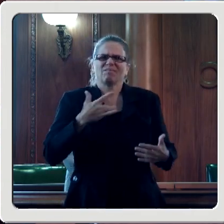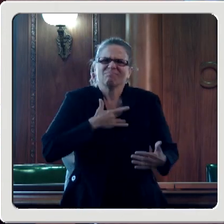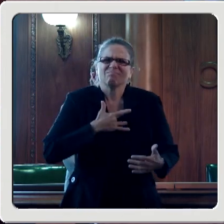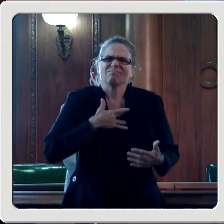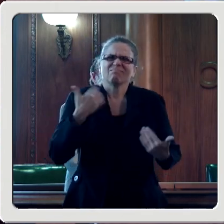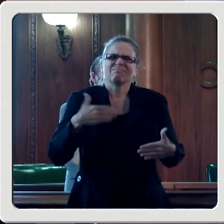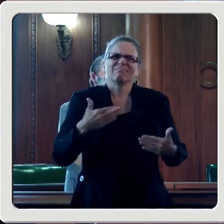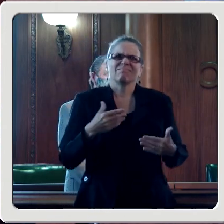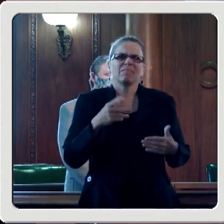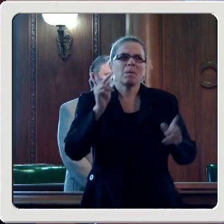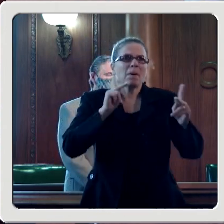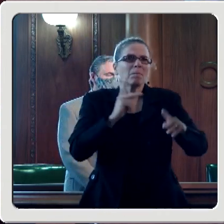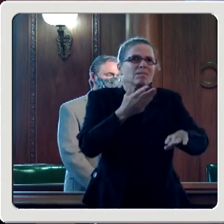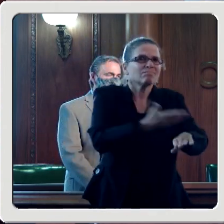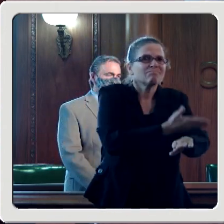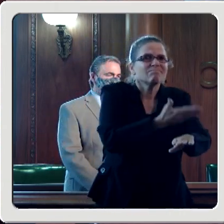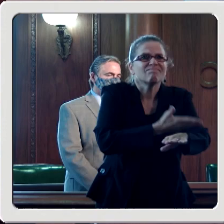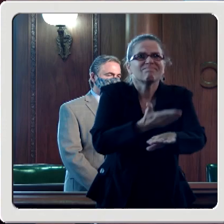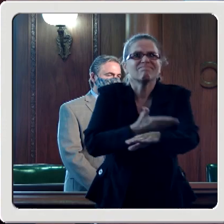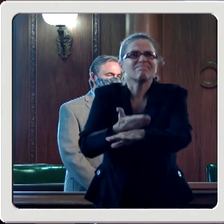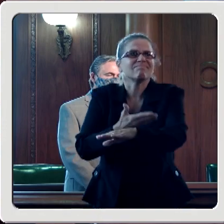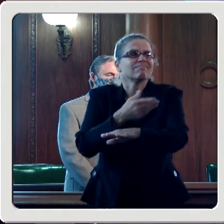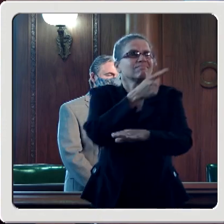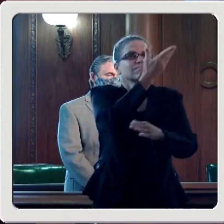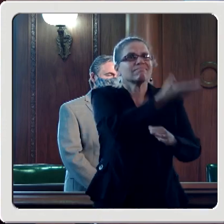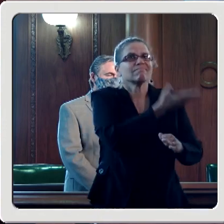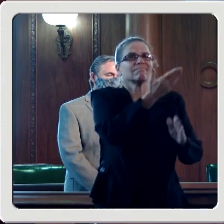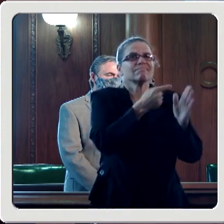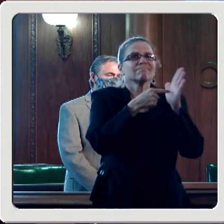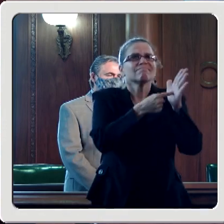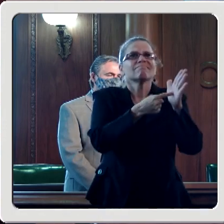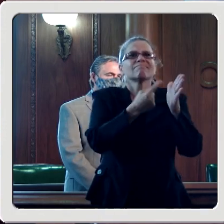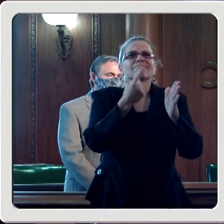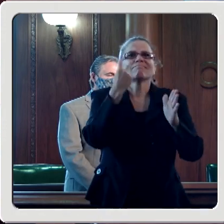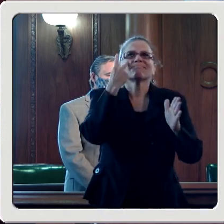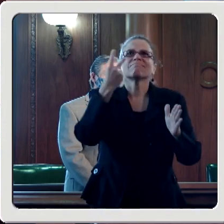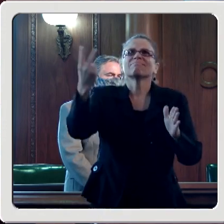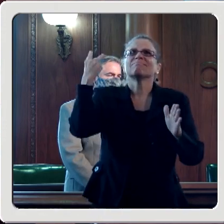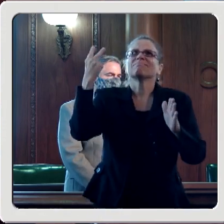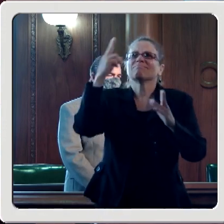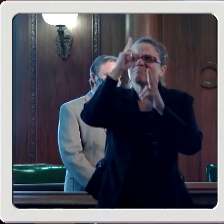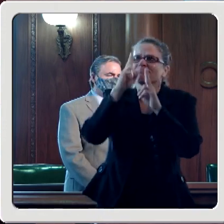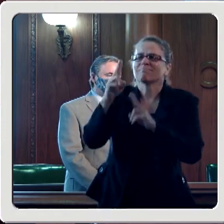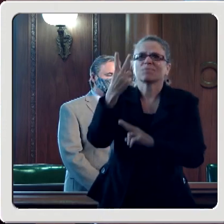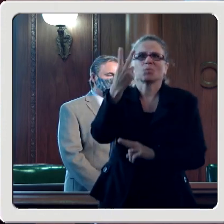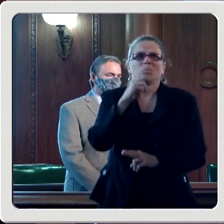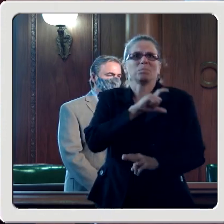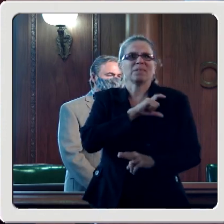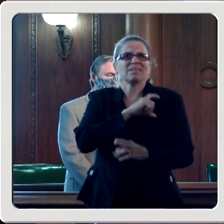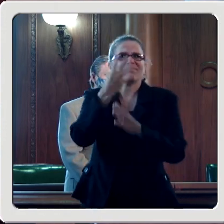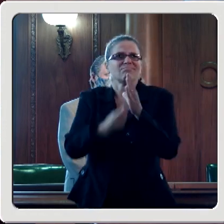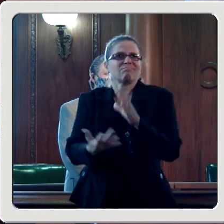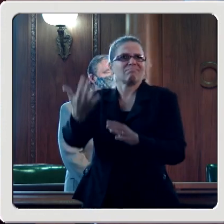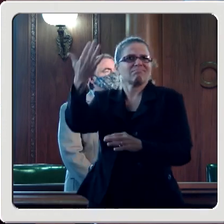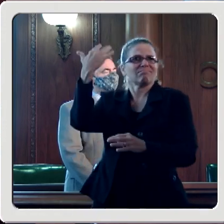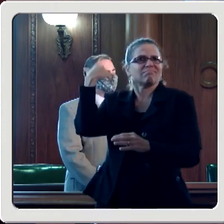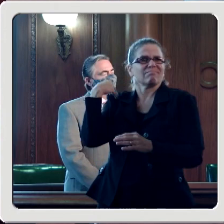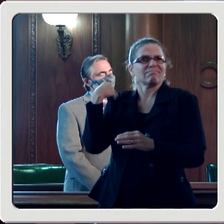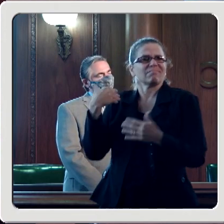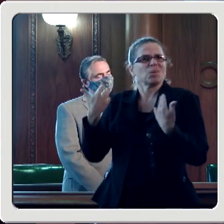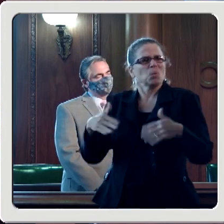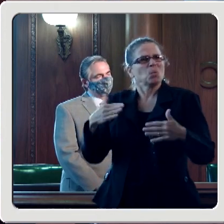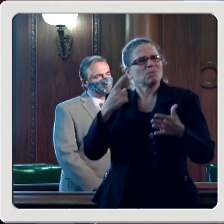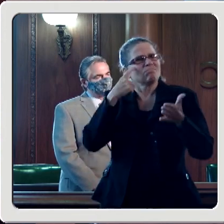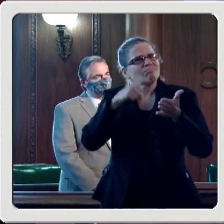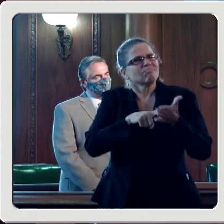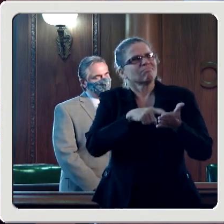only the memory of Mike Scavina and Alan Beauregard, but the memory of all officers who have given the